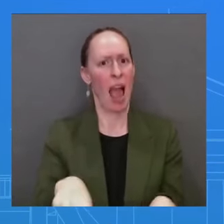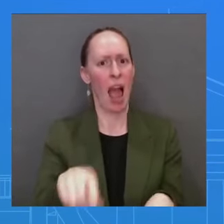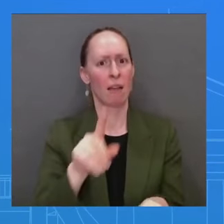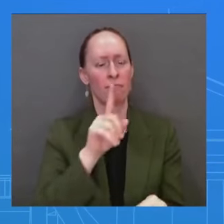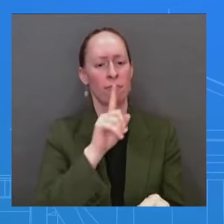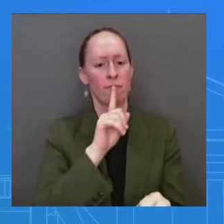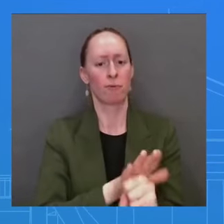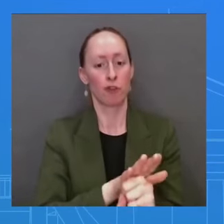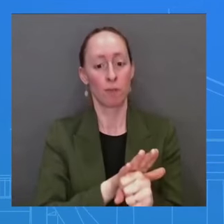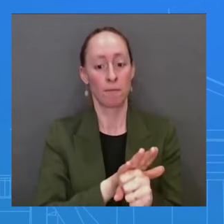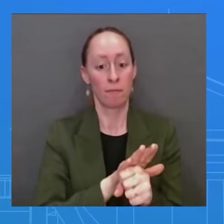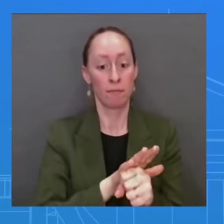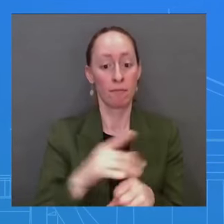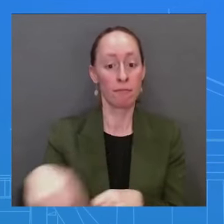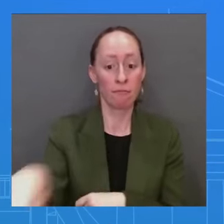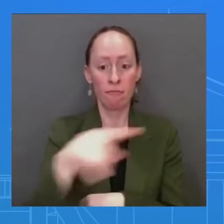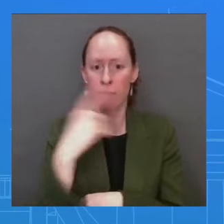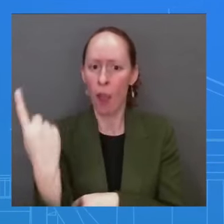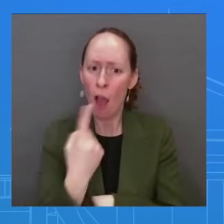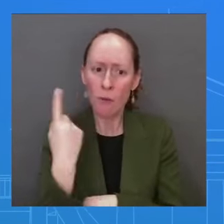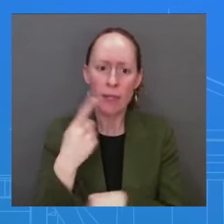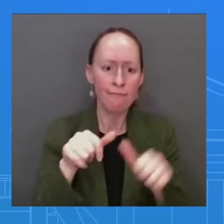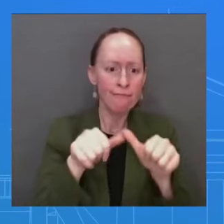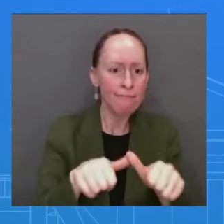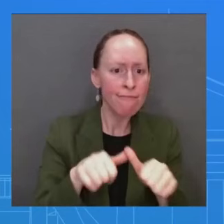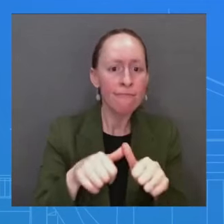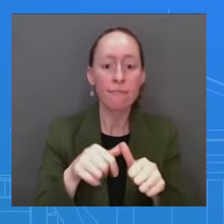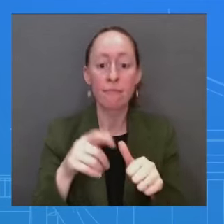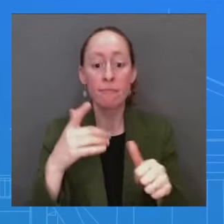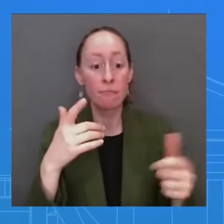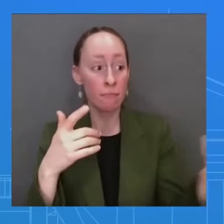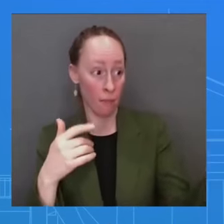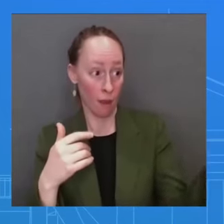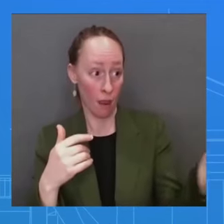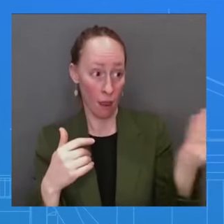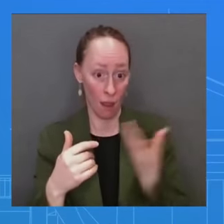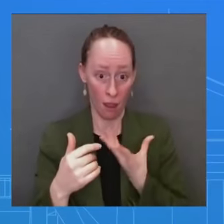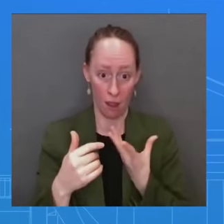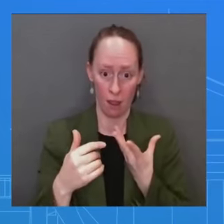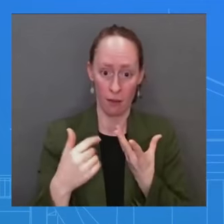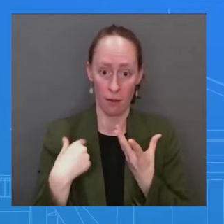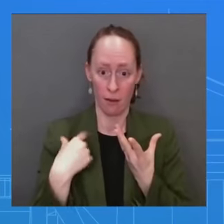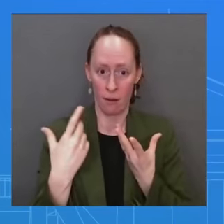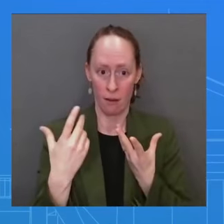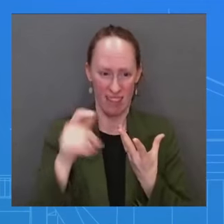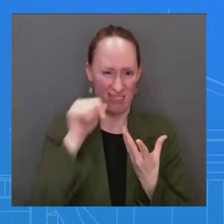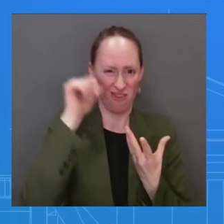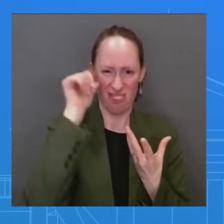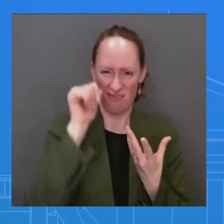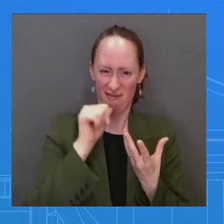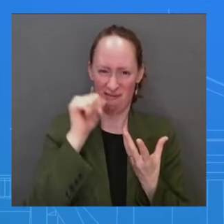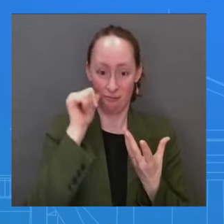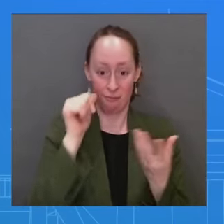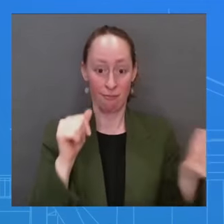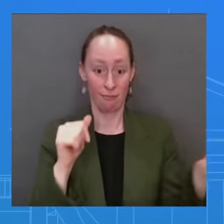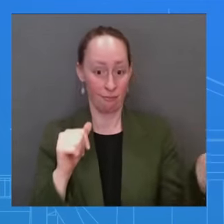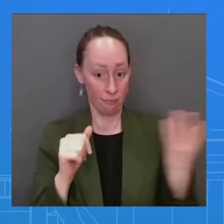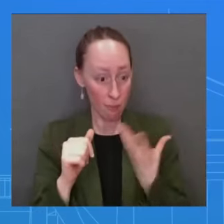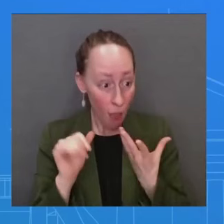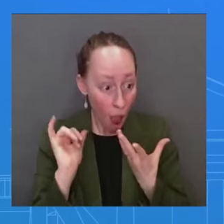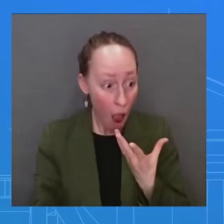of the way, from the time we were notified until, you know, yesterday when we all found out that he had prostate cancer, there was